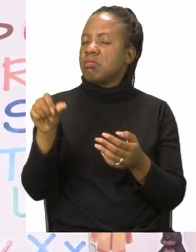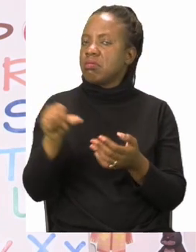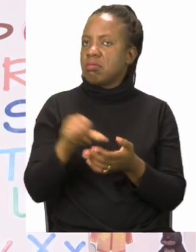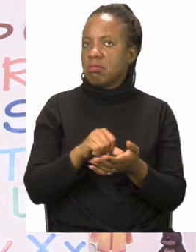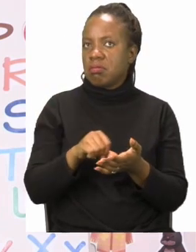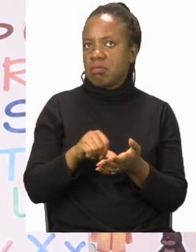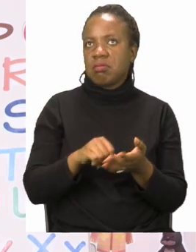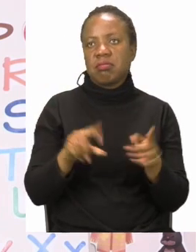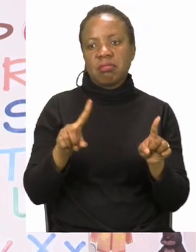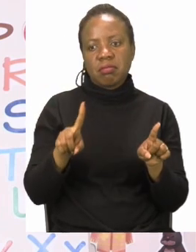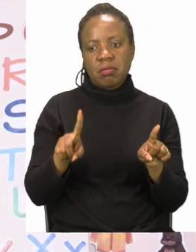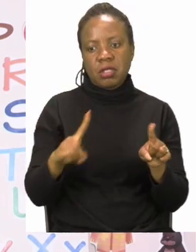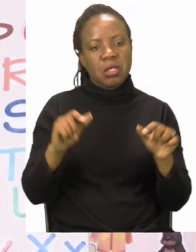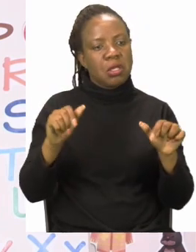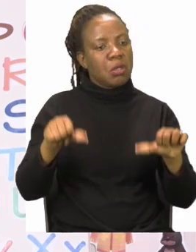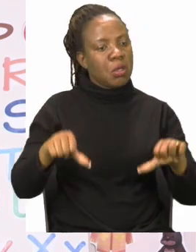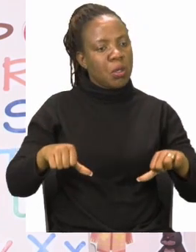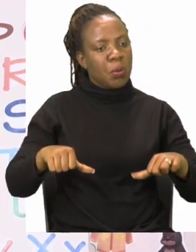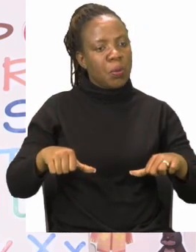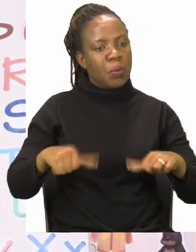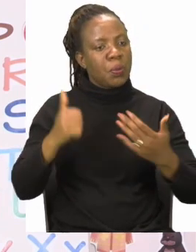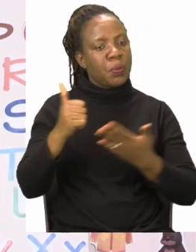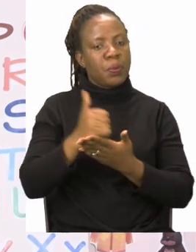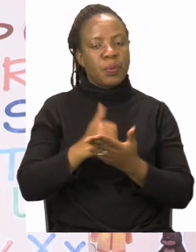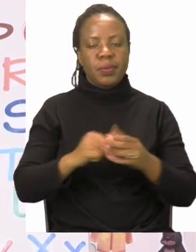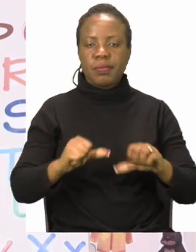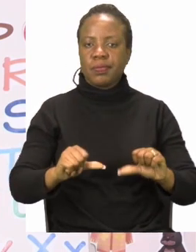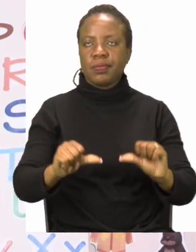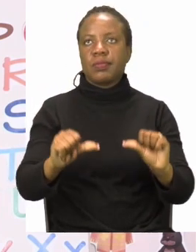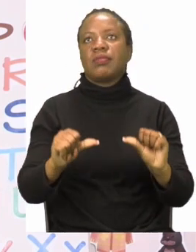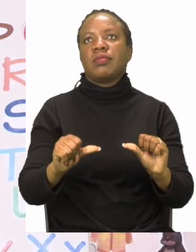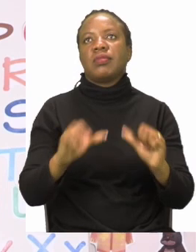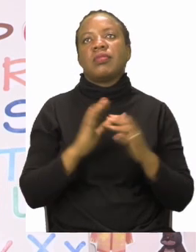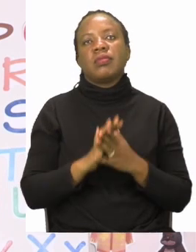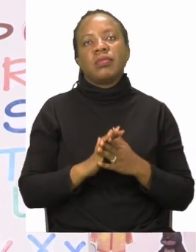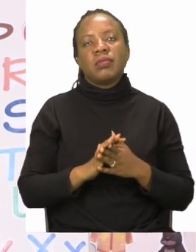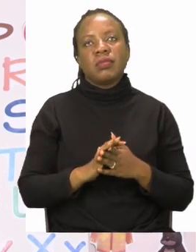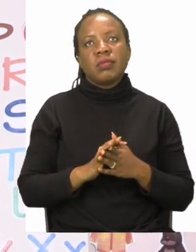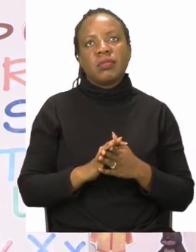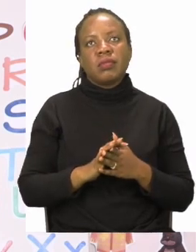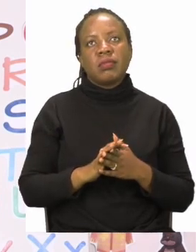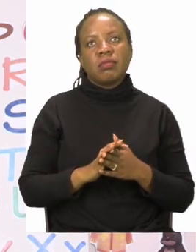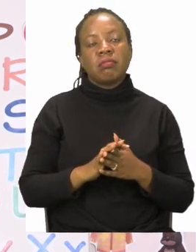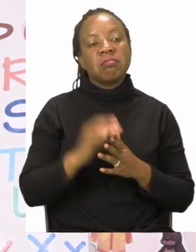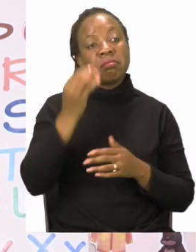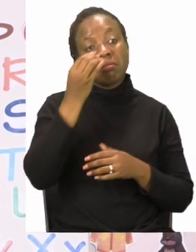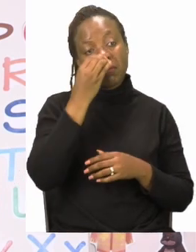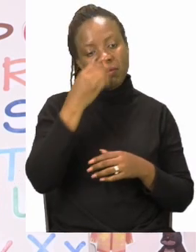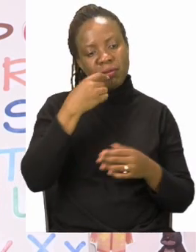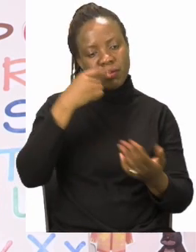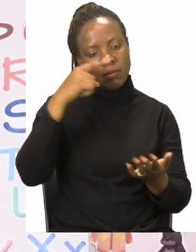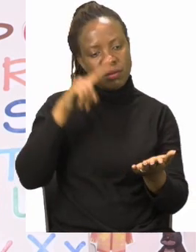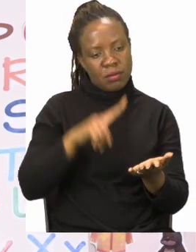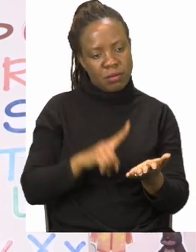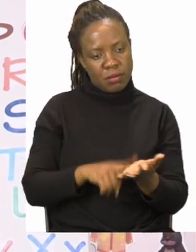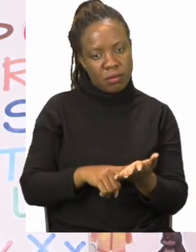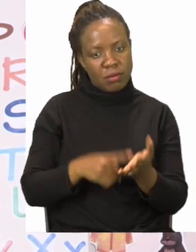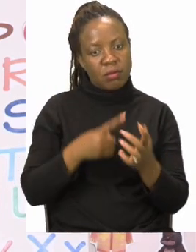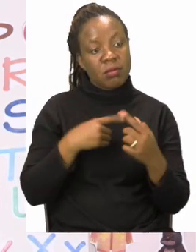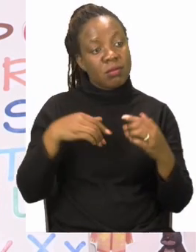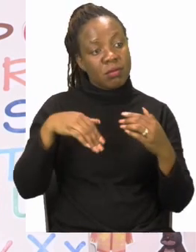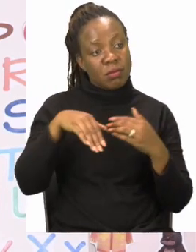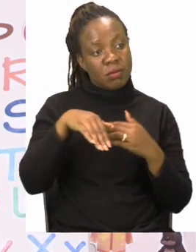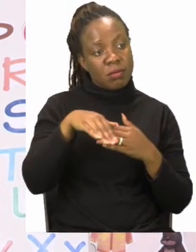clean and healthy. Now, before we go, boys and girls, Zoshi promised me that we could go for a